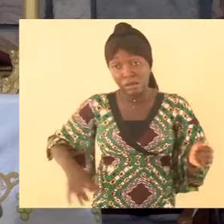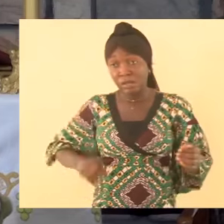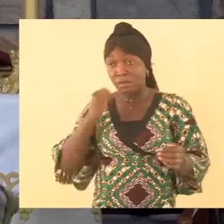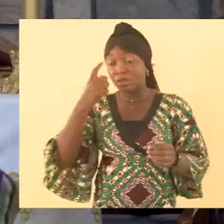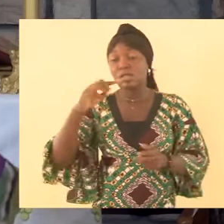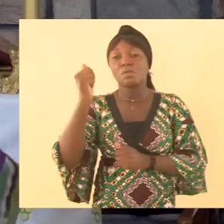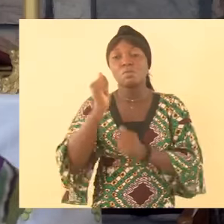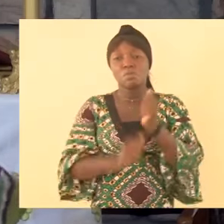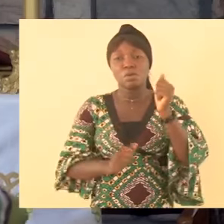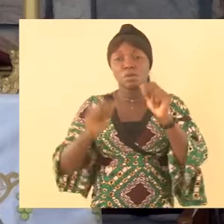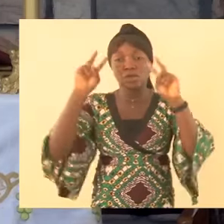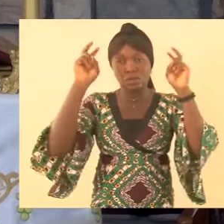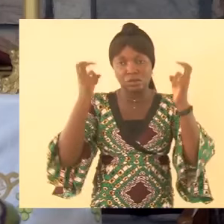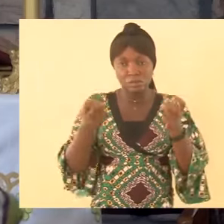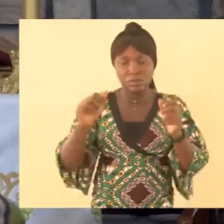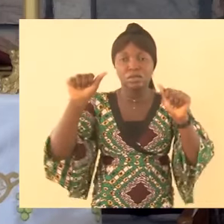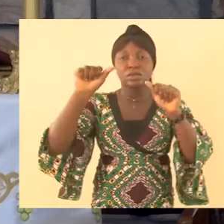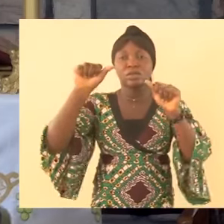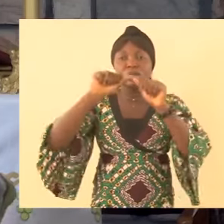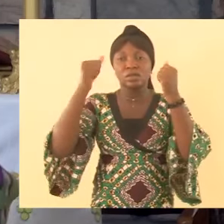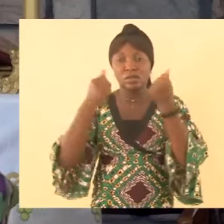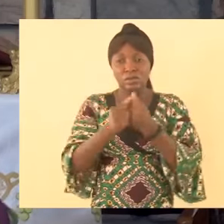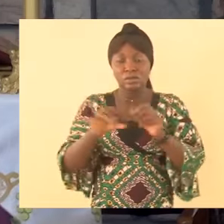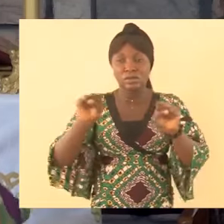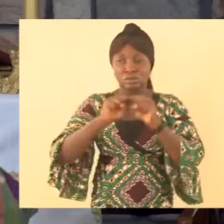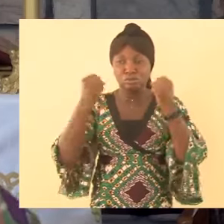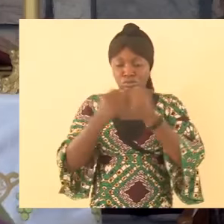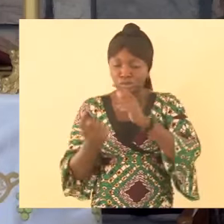The gospel of Christ is the most potent agent of